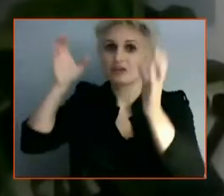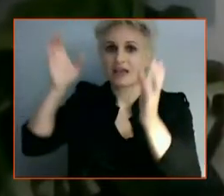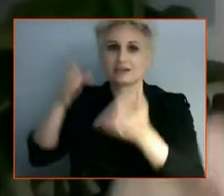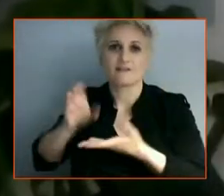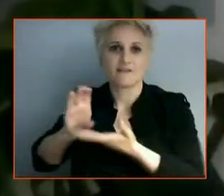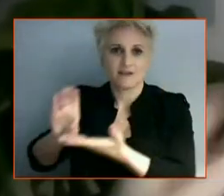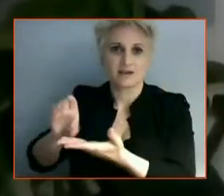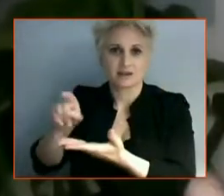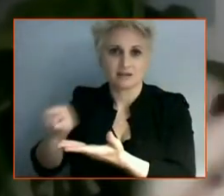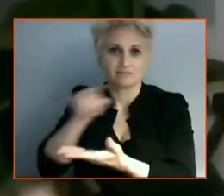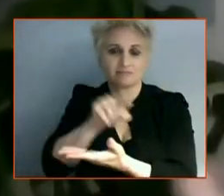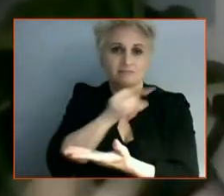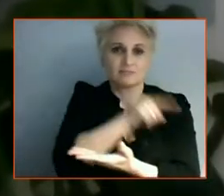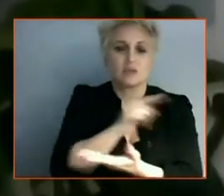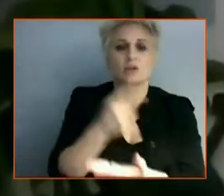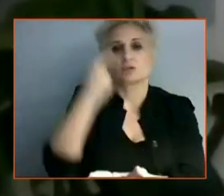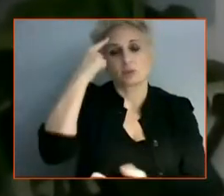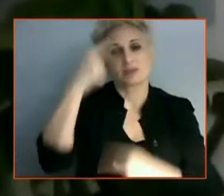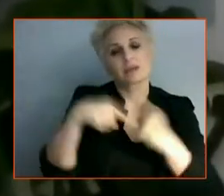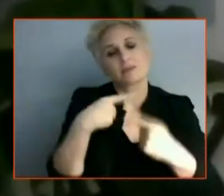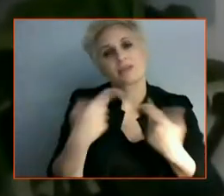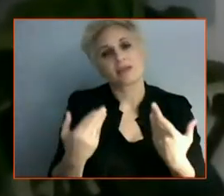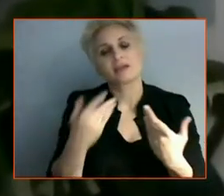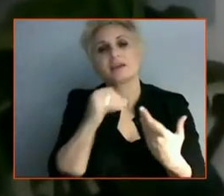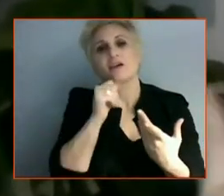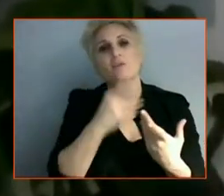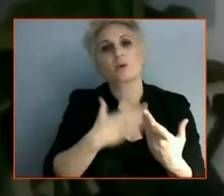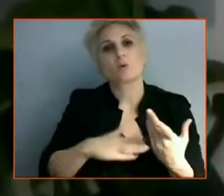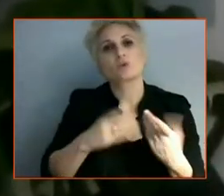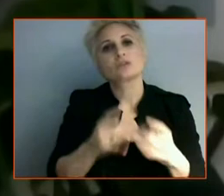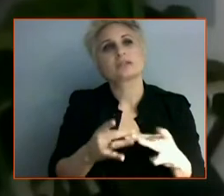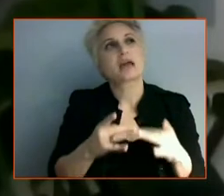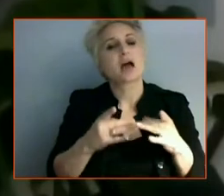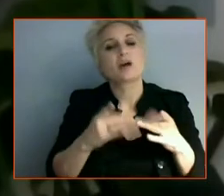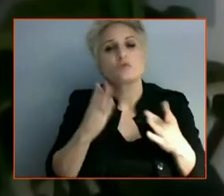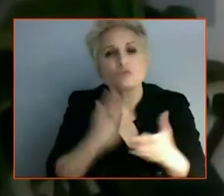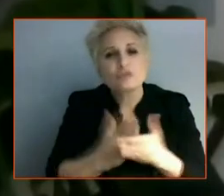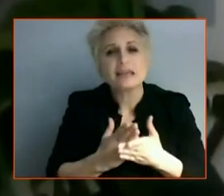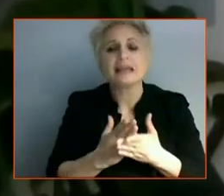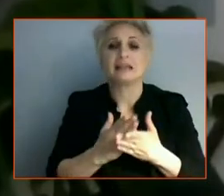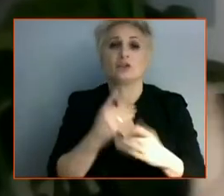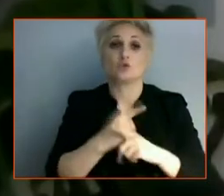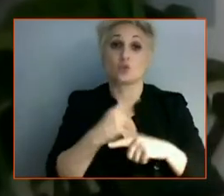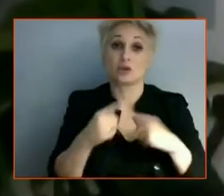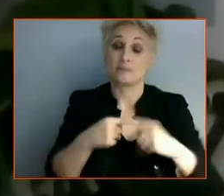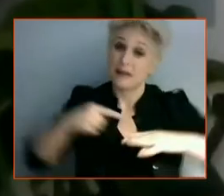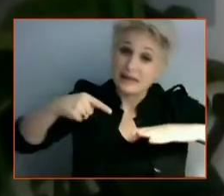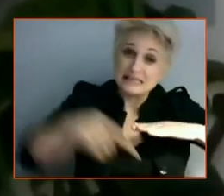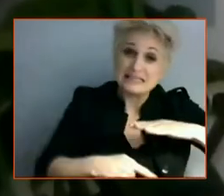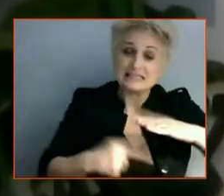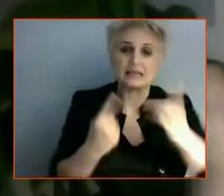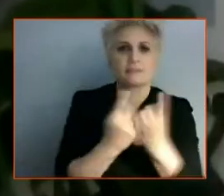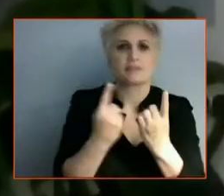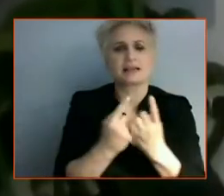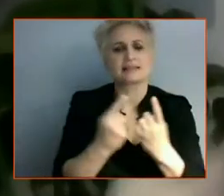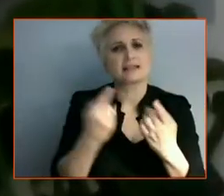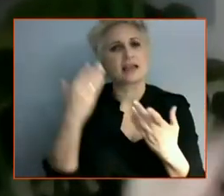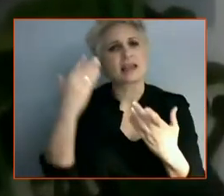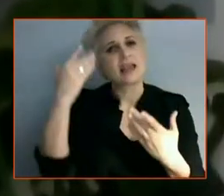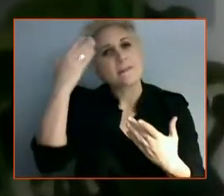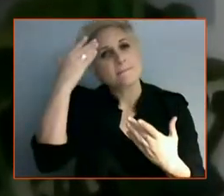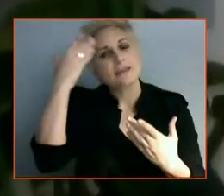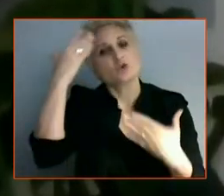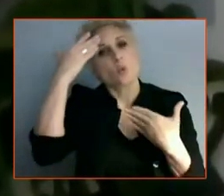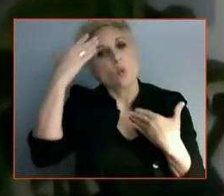that actually, if we want to start meaningfully talking about things like mental well-being and communities being forged